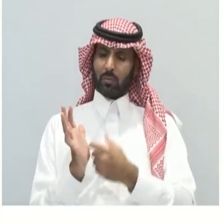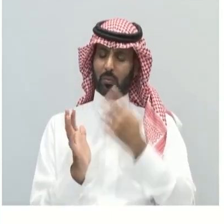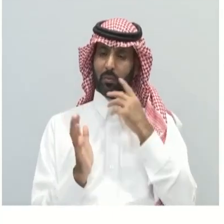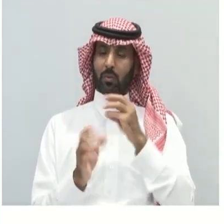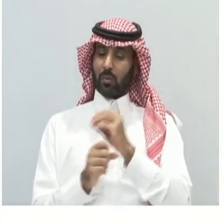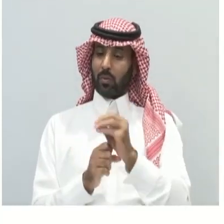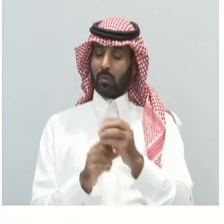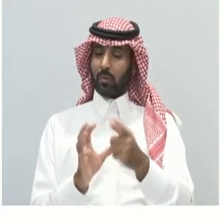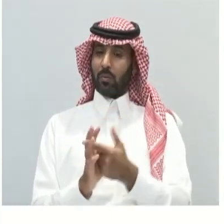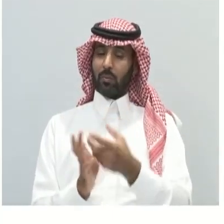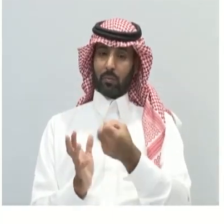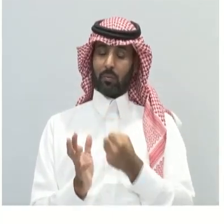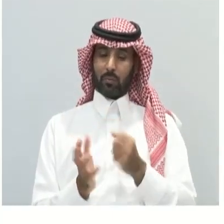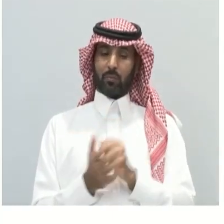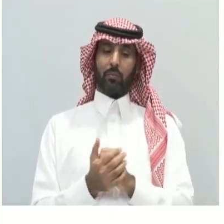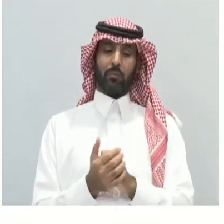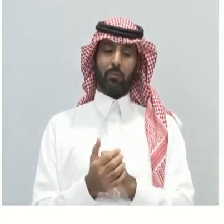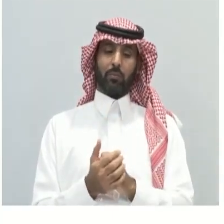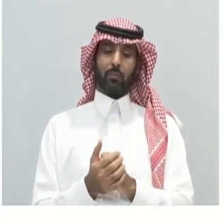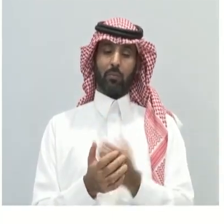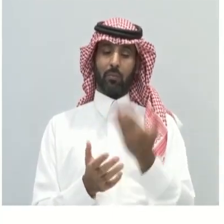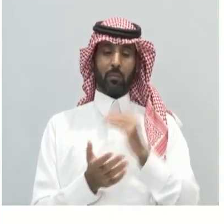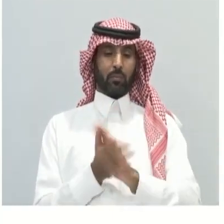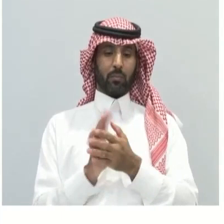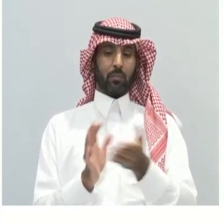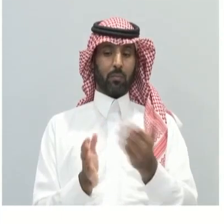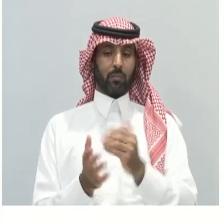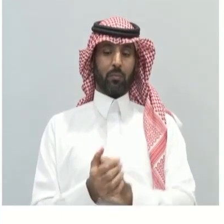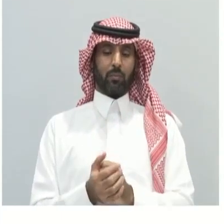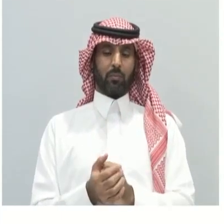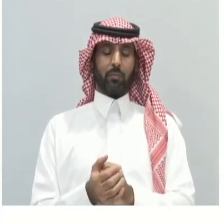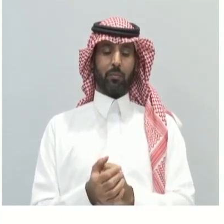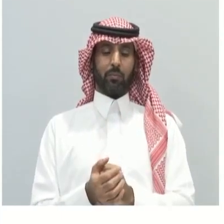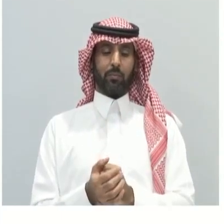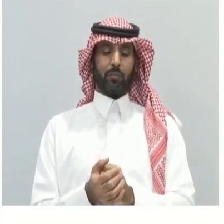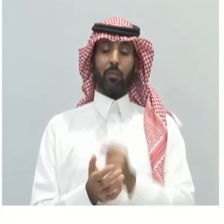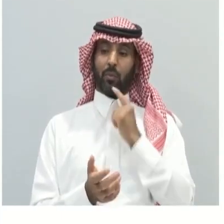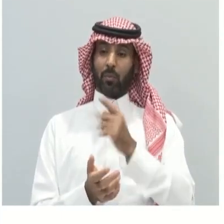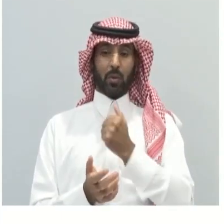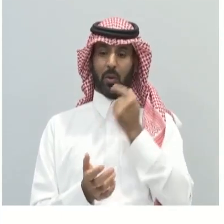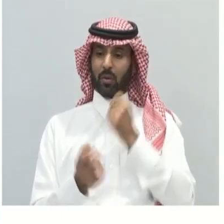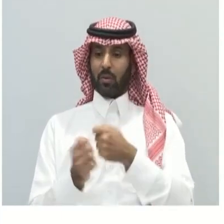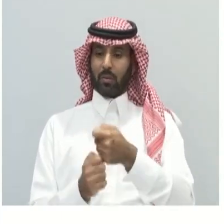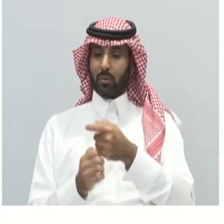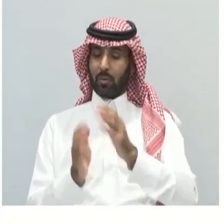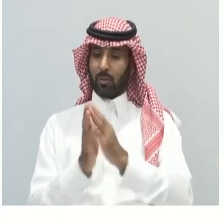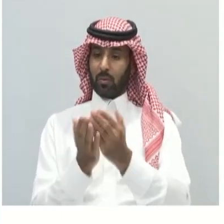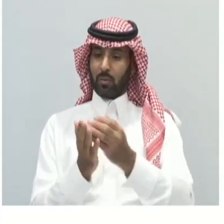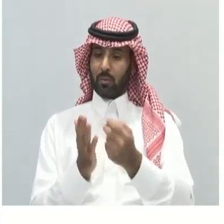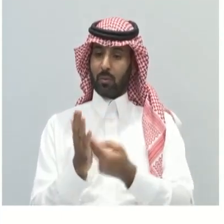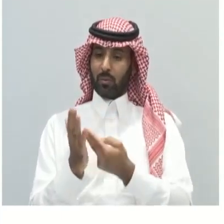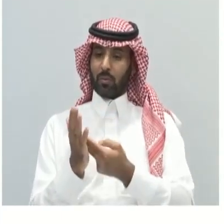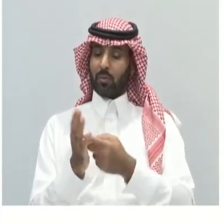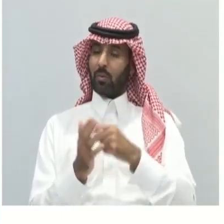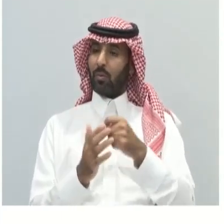Can you give it to me? So the first one is already done. Carson, you mean you haven't bought the paper and paints that